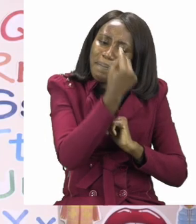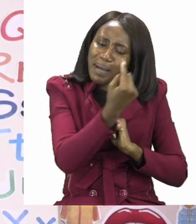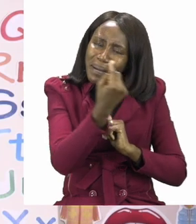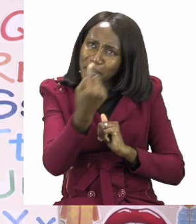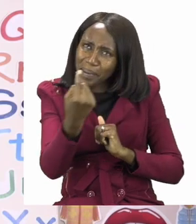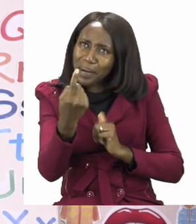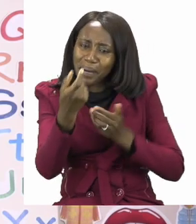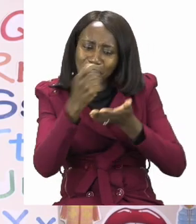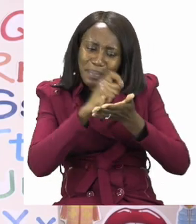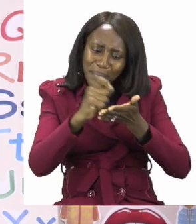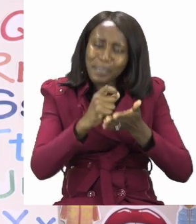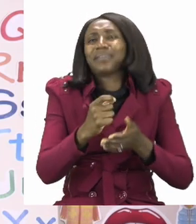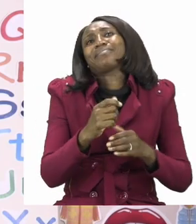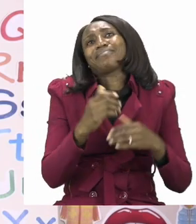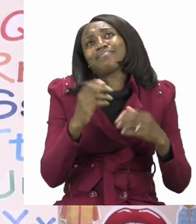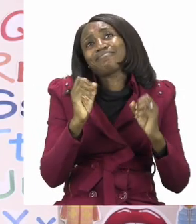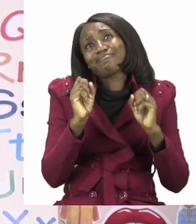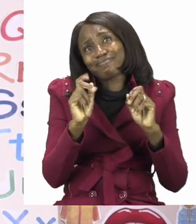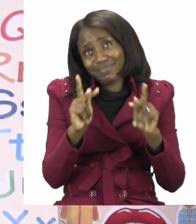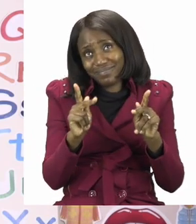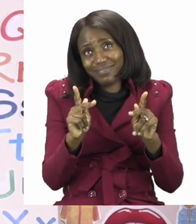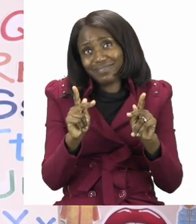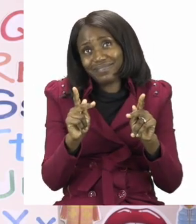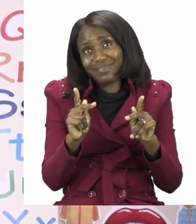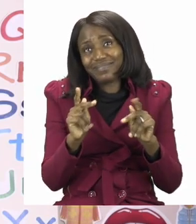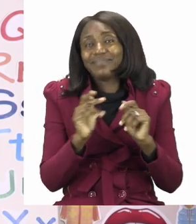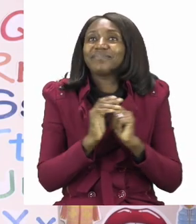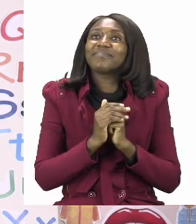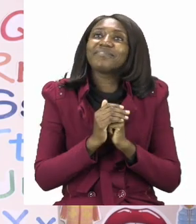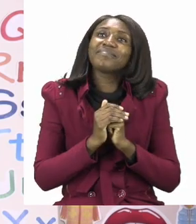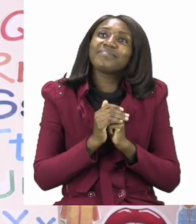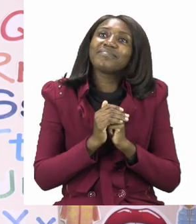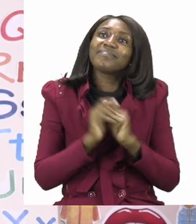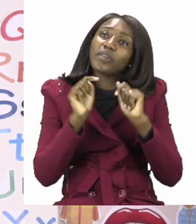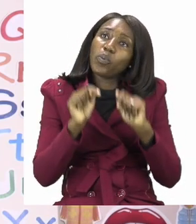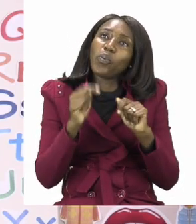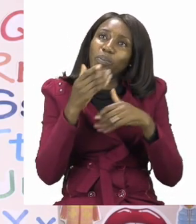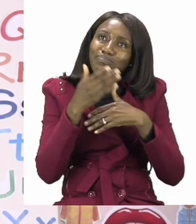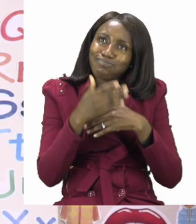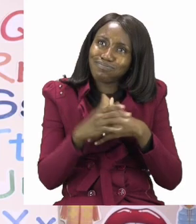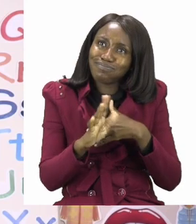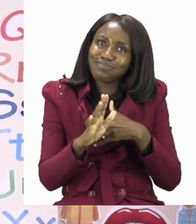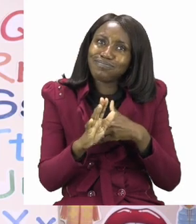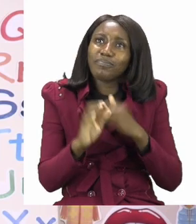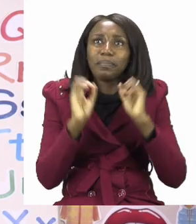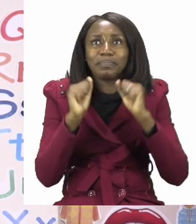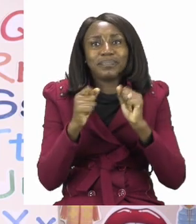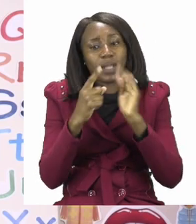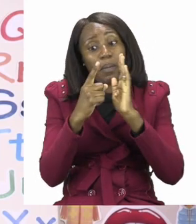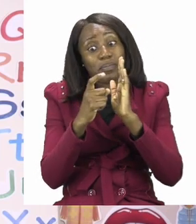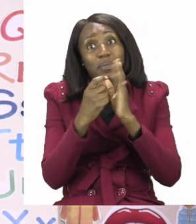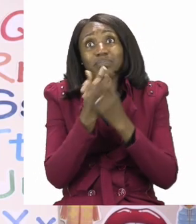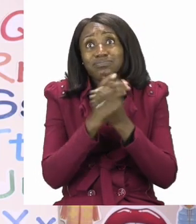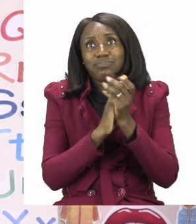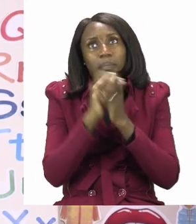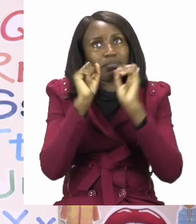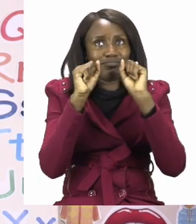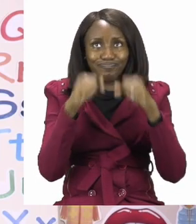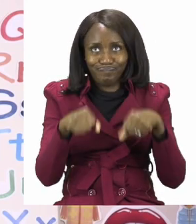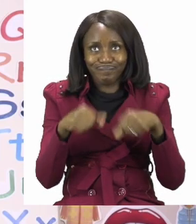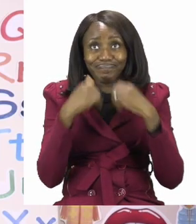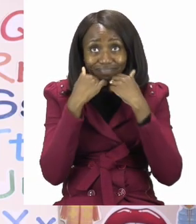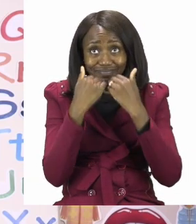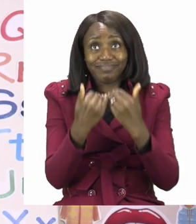finishing your work by yourselves. Now that we are done, we need to sanitize.